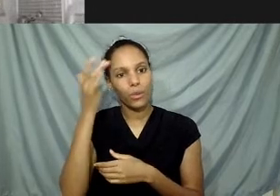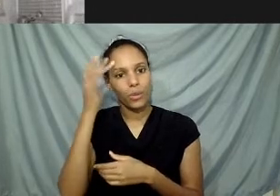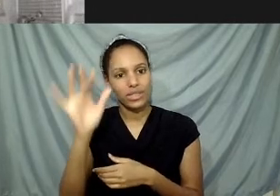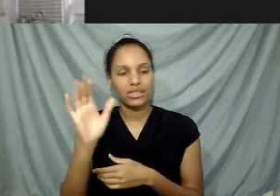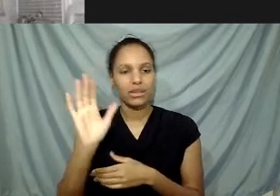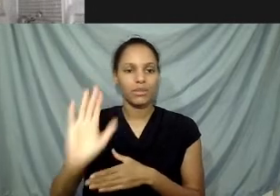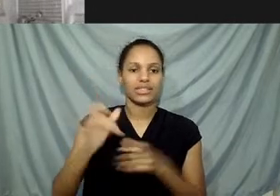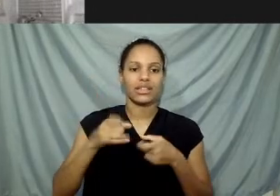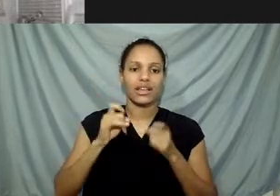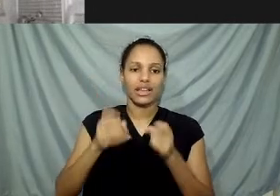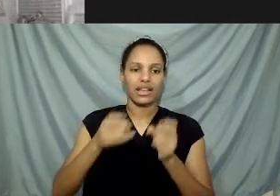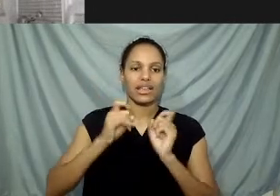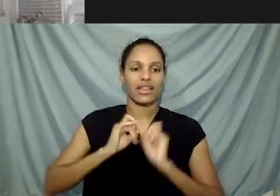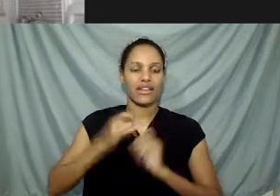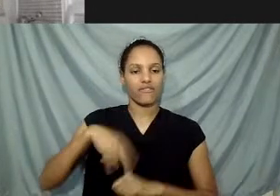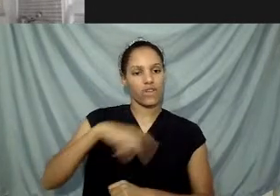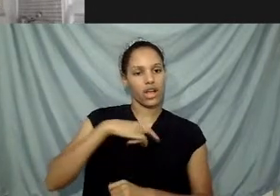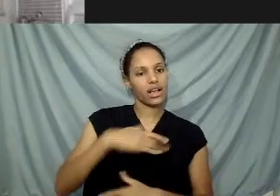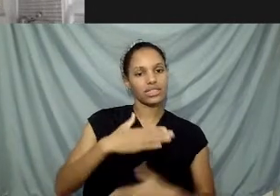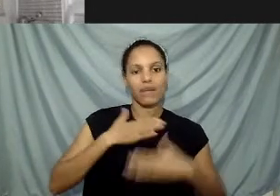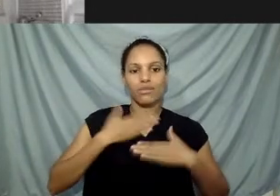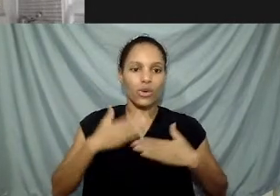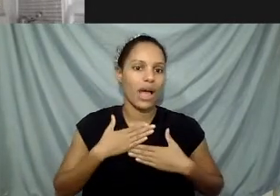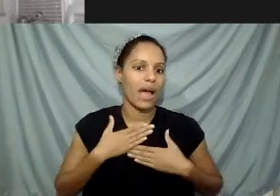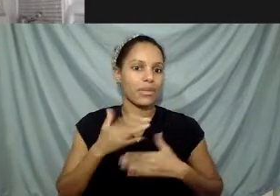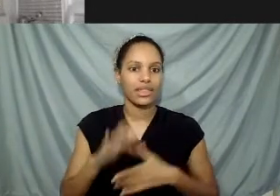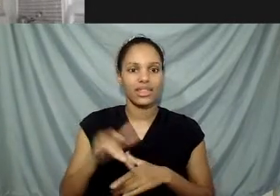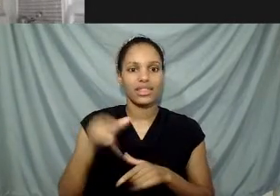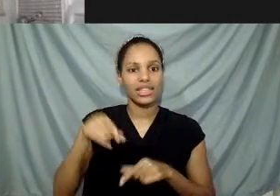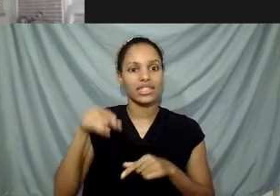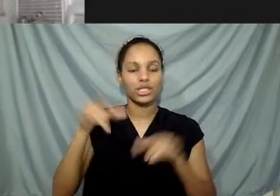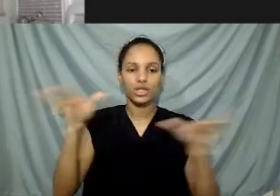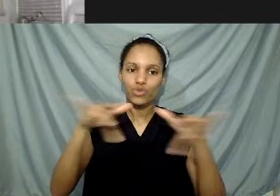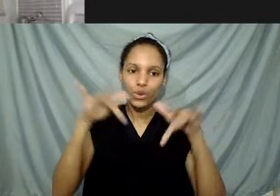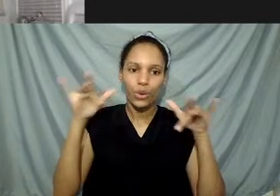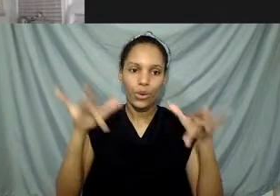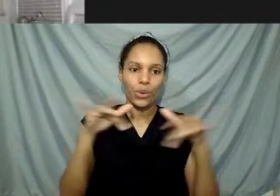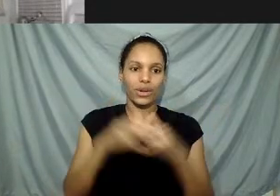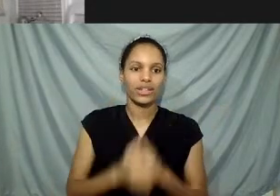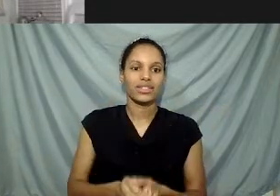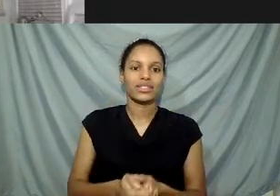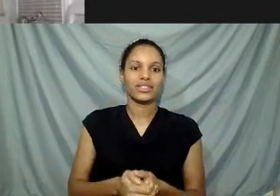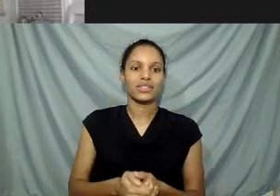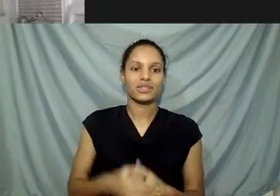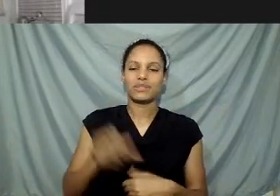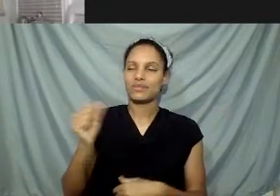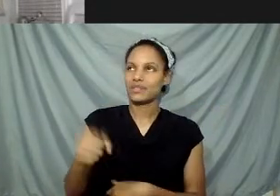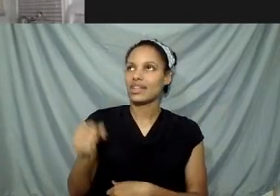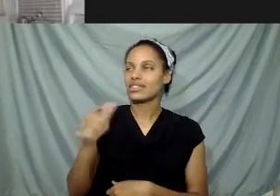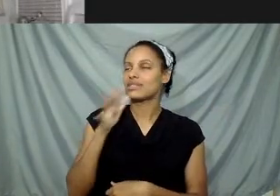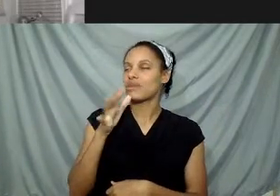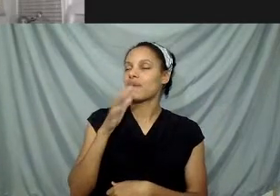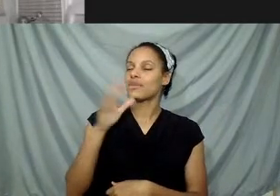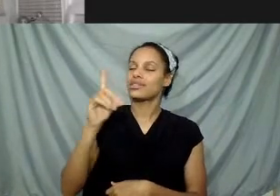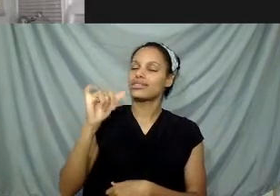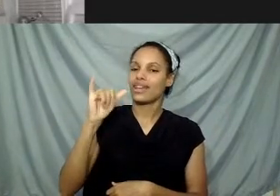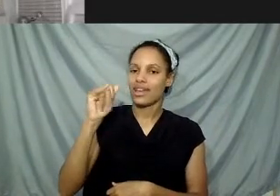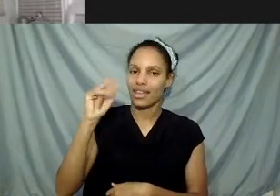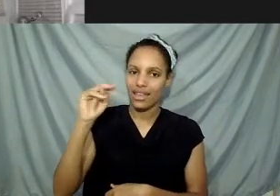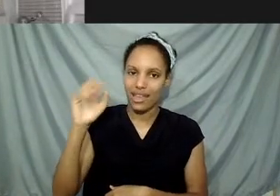to us, really. I am glad this is recorded. Yes. Mama Diane McIntyre.